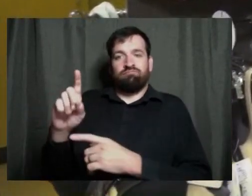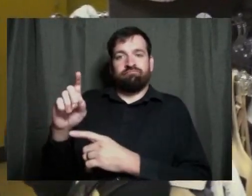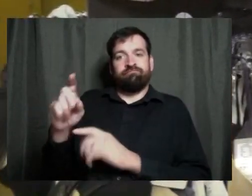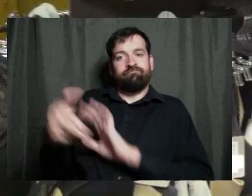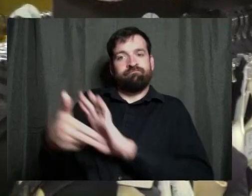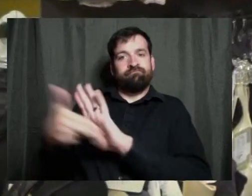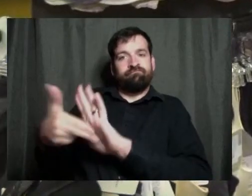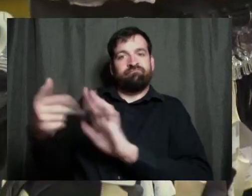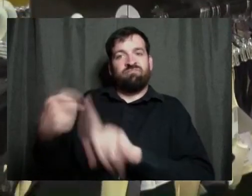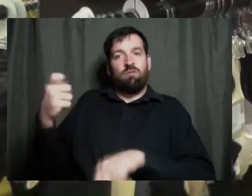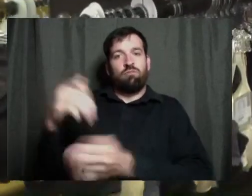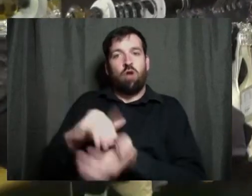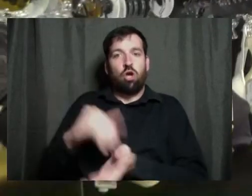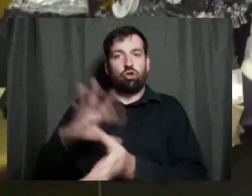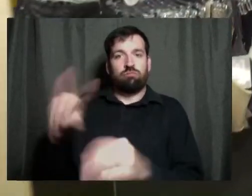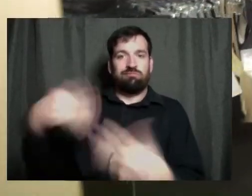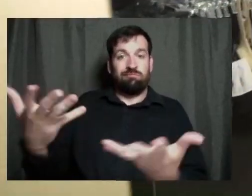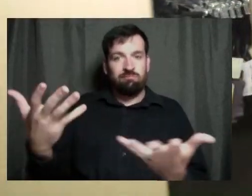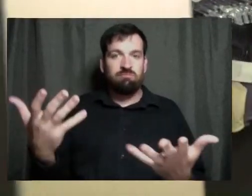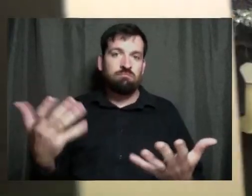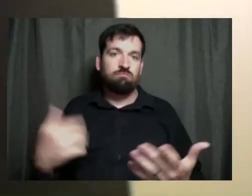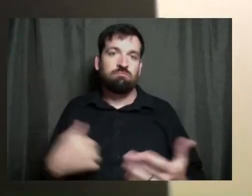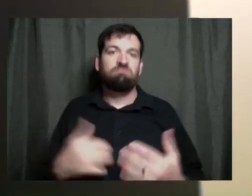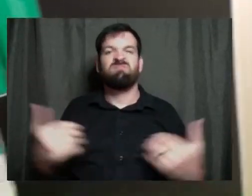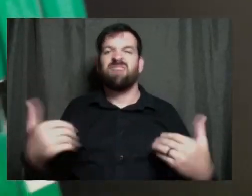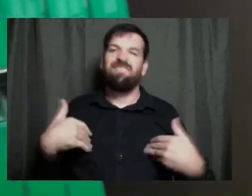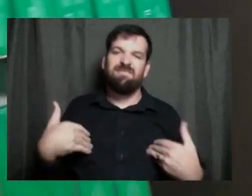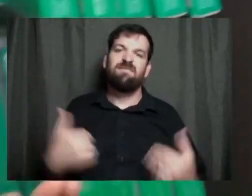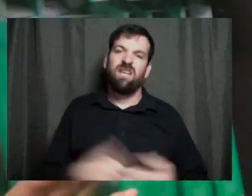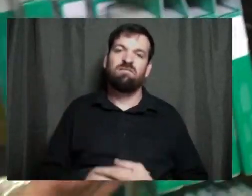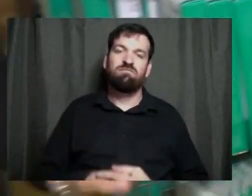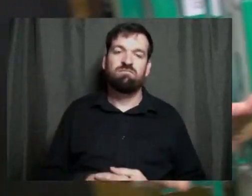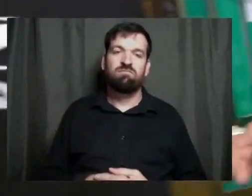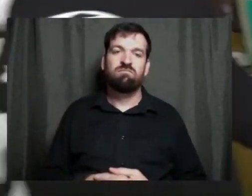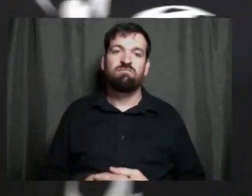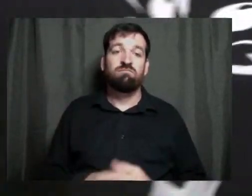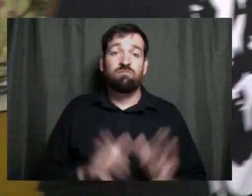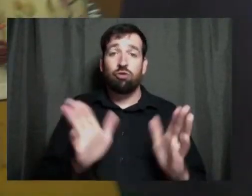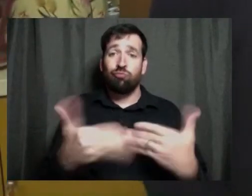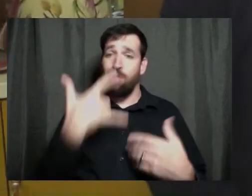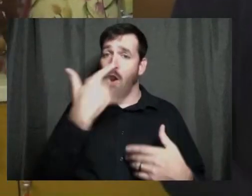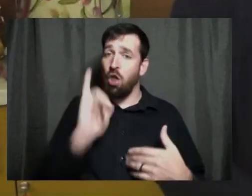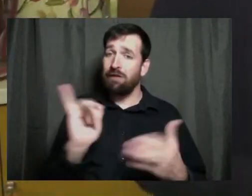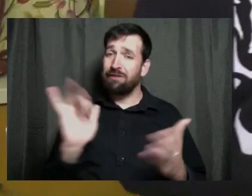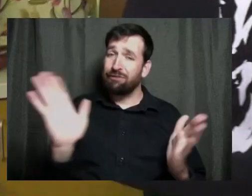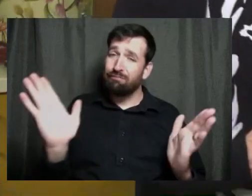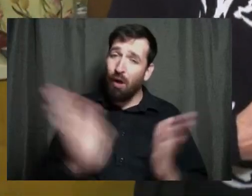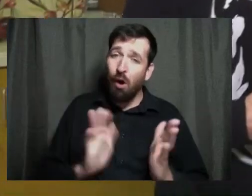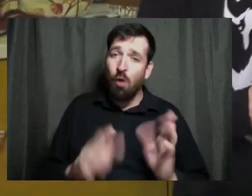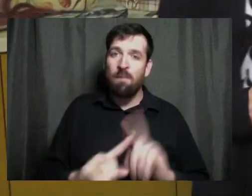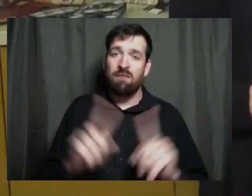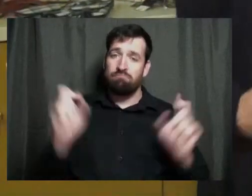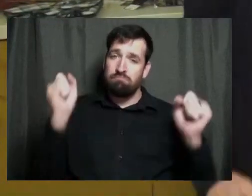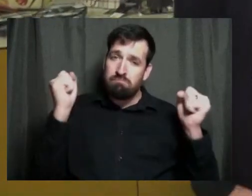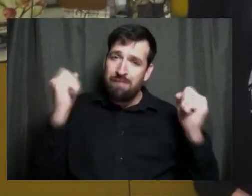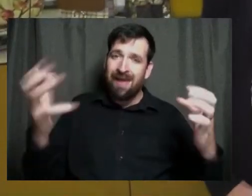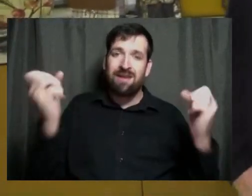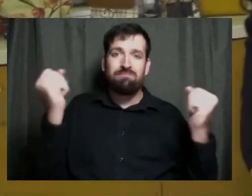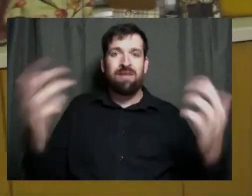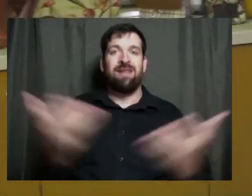here. And so the rooms look small, but there's a lot of mighty things that go on in